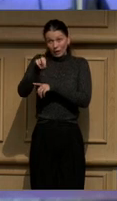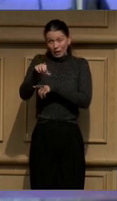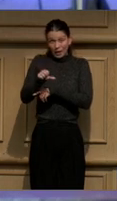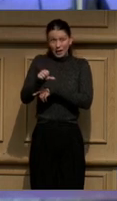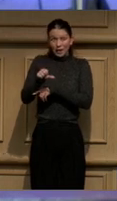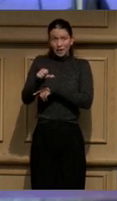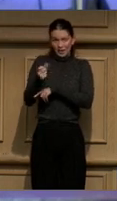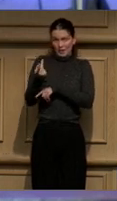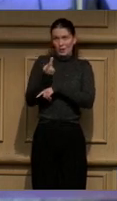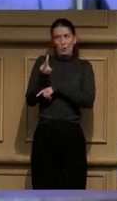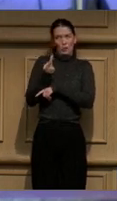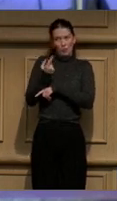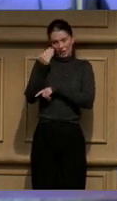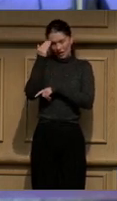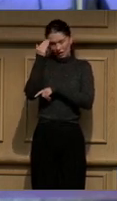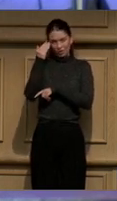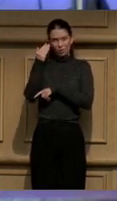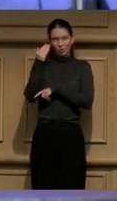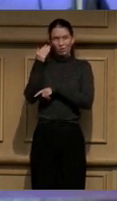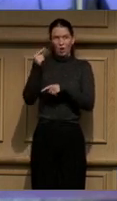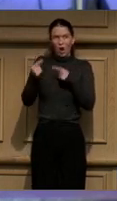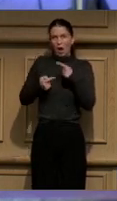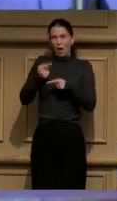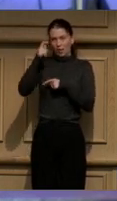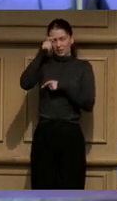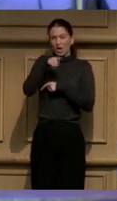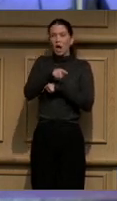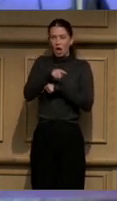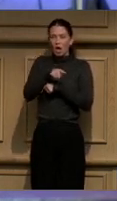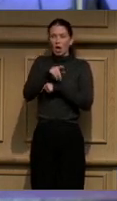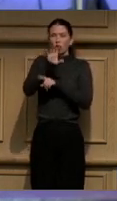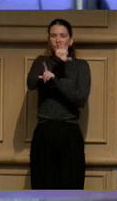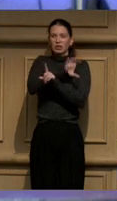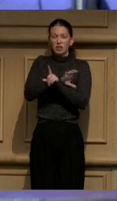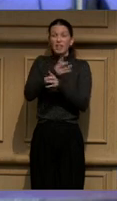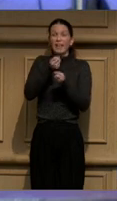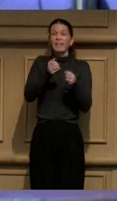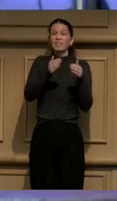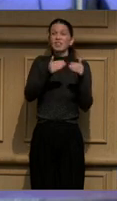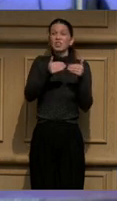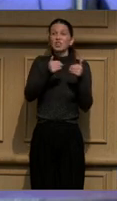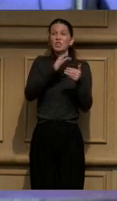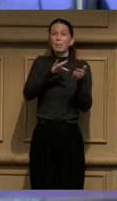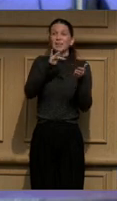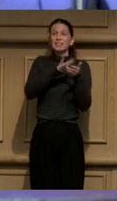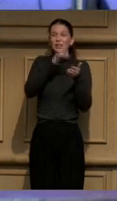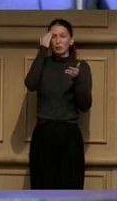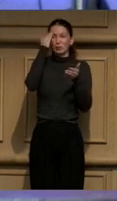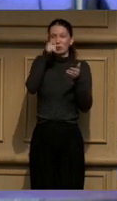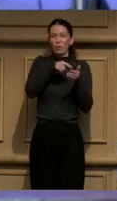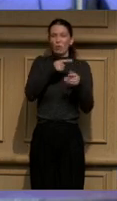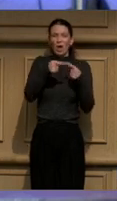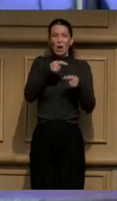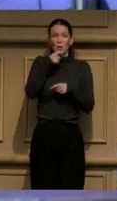like we notoriously had the shopping centre. Which is constantly mentioned by Dylan and Tommy Tiernan and all that crowd, like was